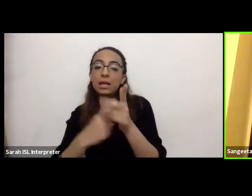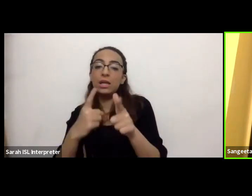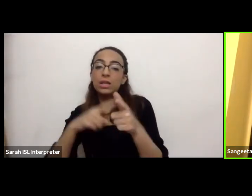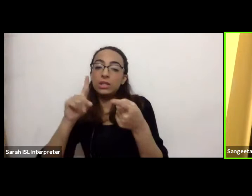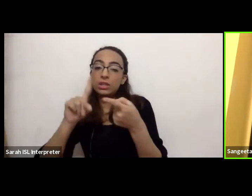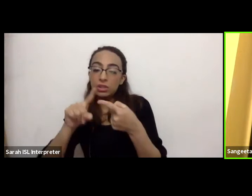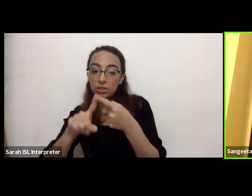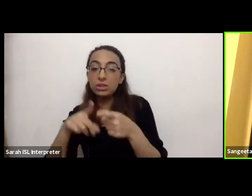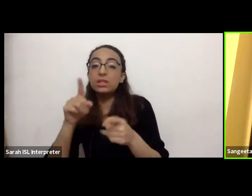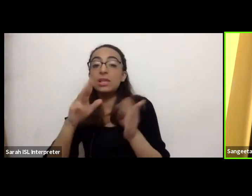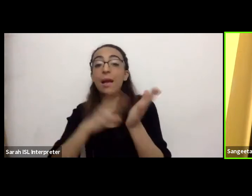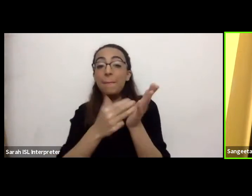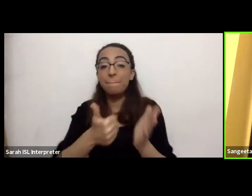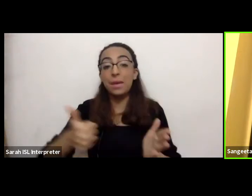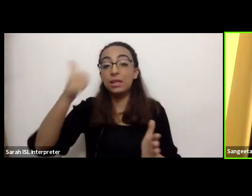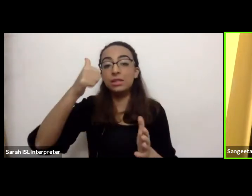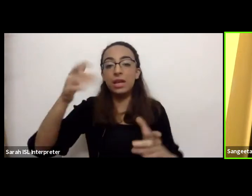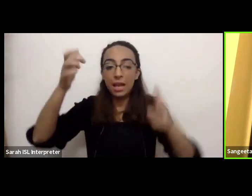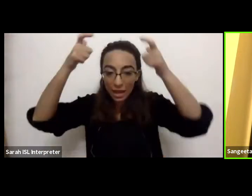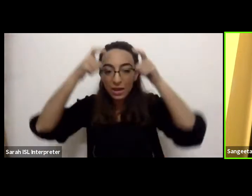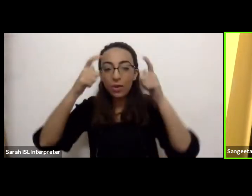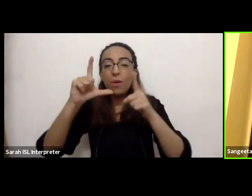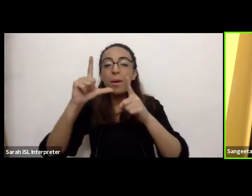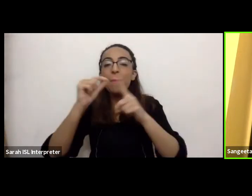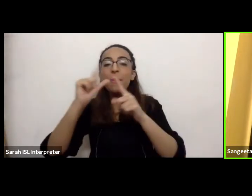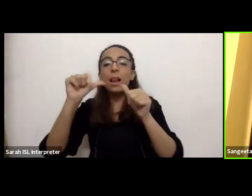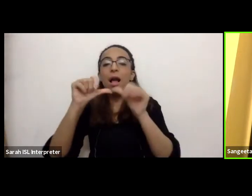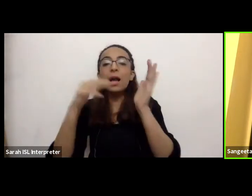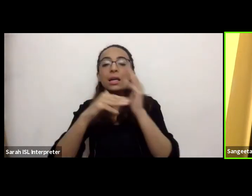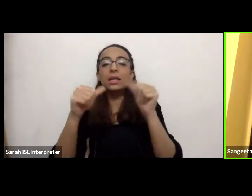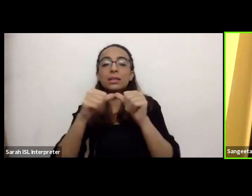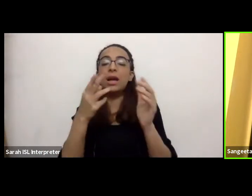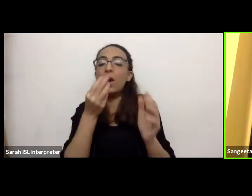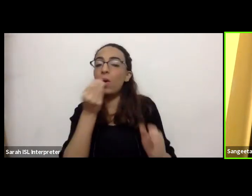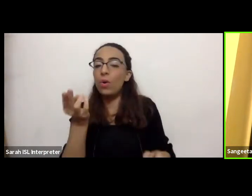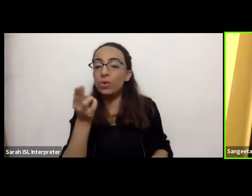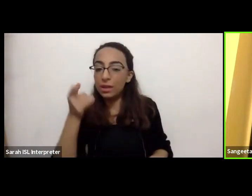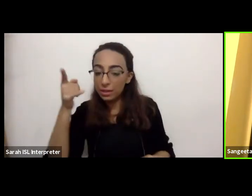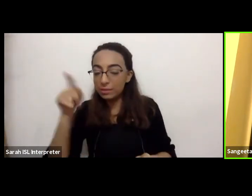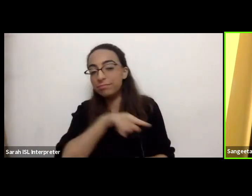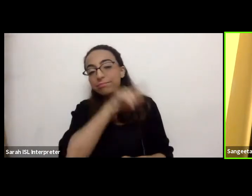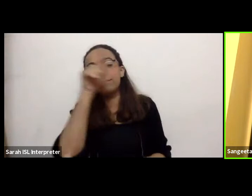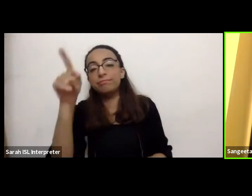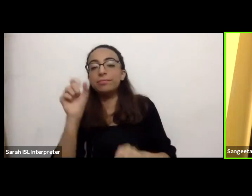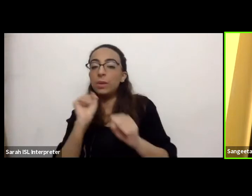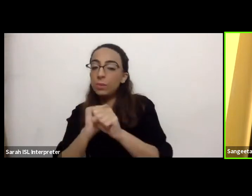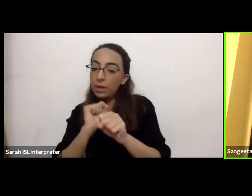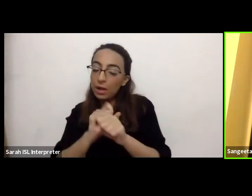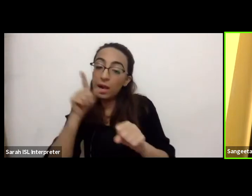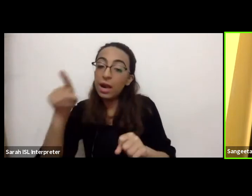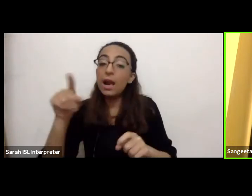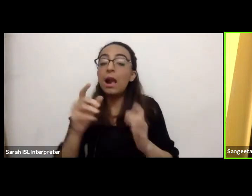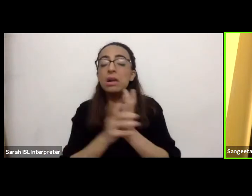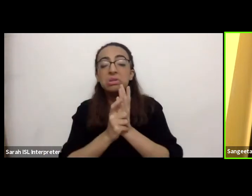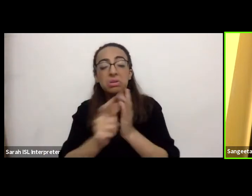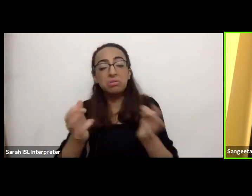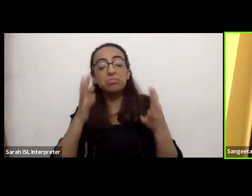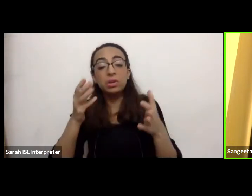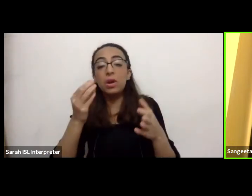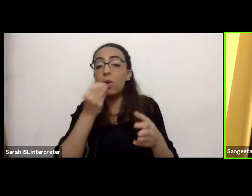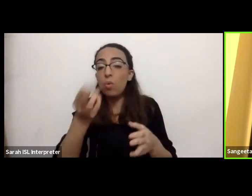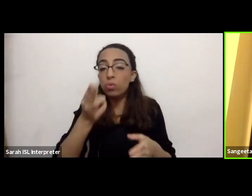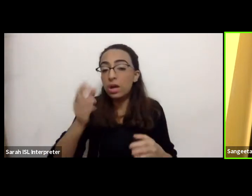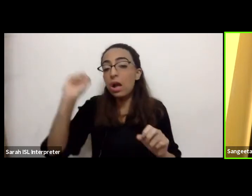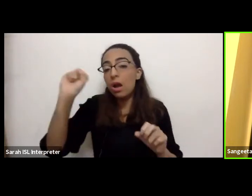Plaza Today, New Delhi, Okhla. Mr. Ranjan Banerjee is a seasoned hospitality professional who has taken